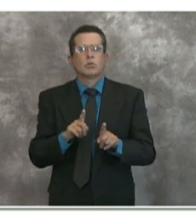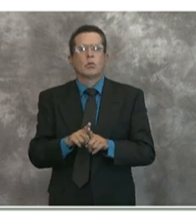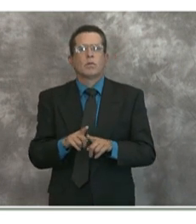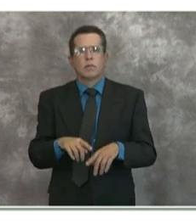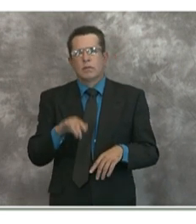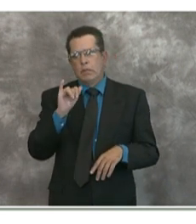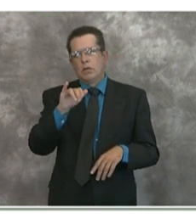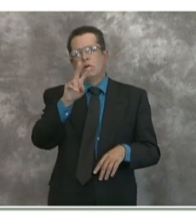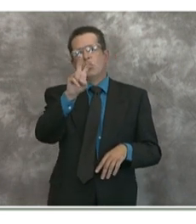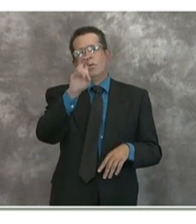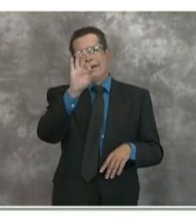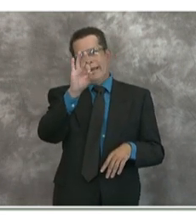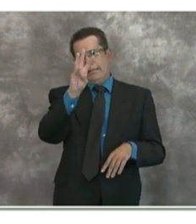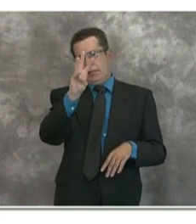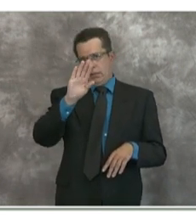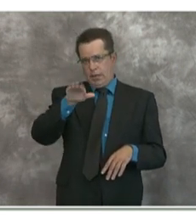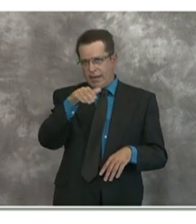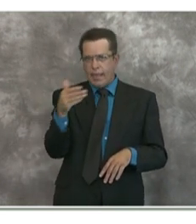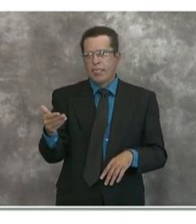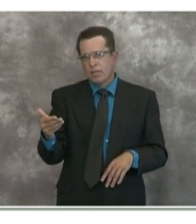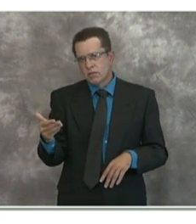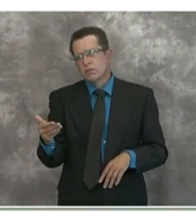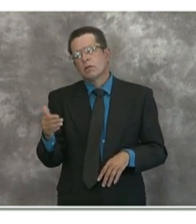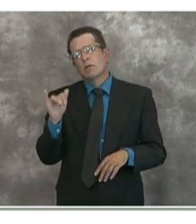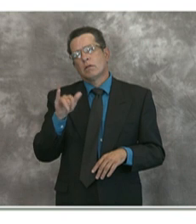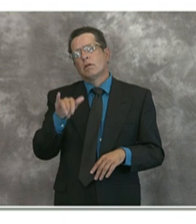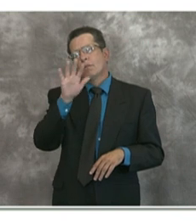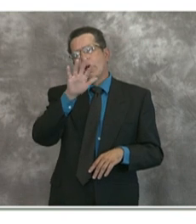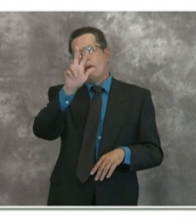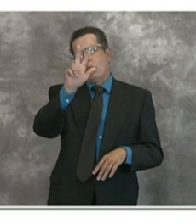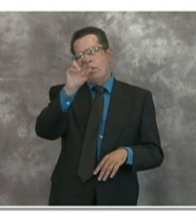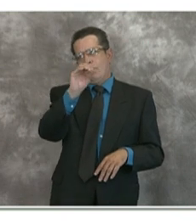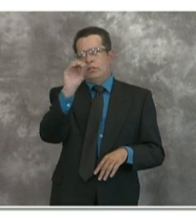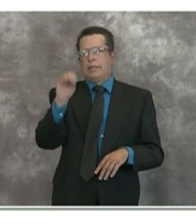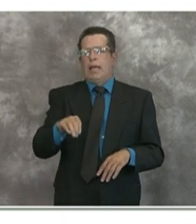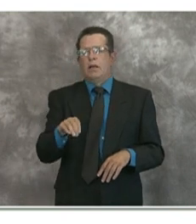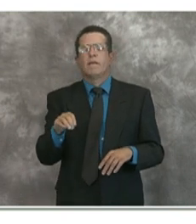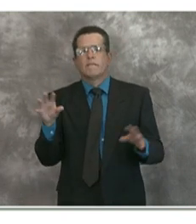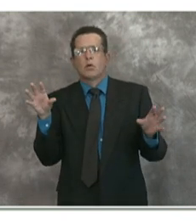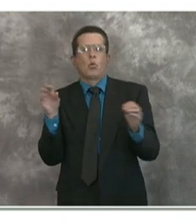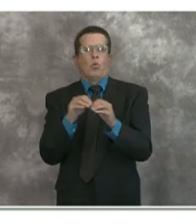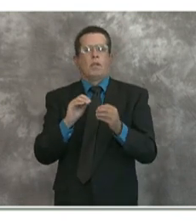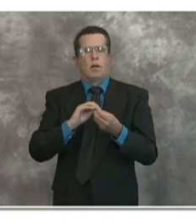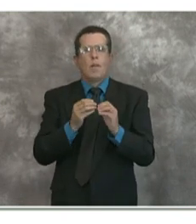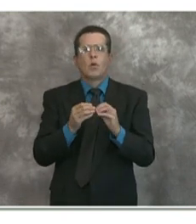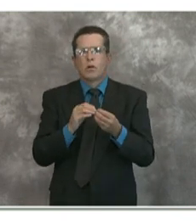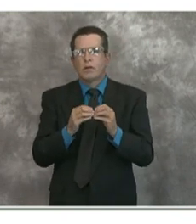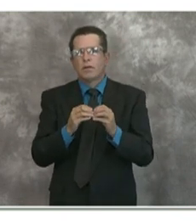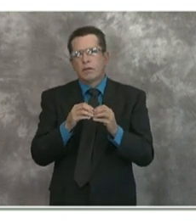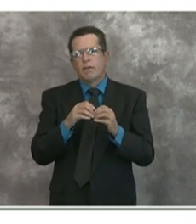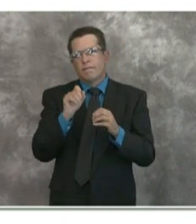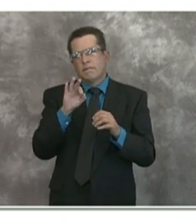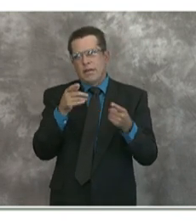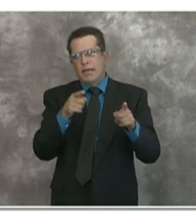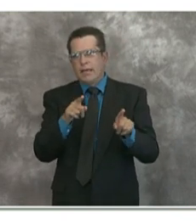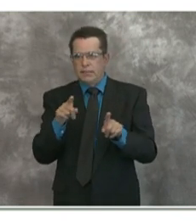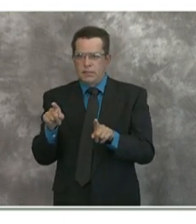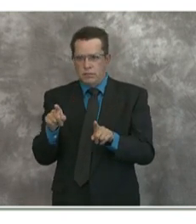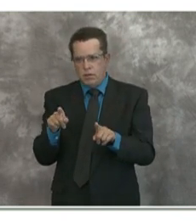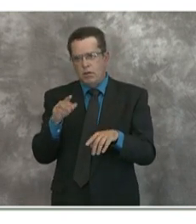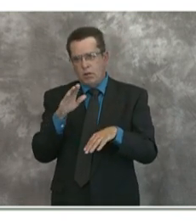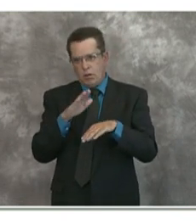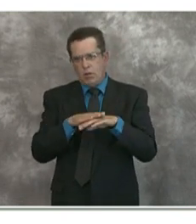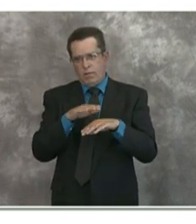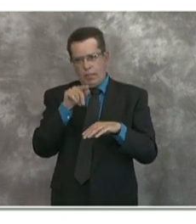The 296 deaths represent approximately 3% of the total number of cases, and of